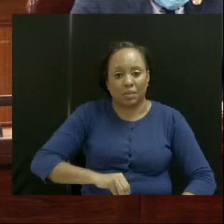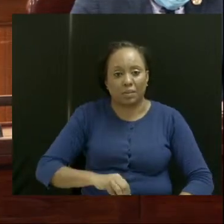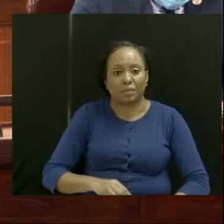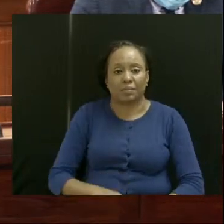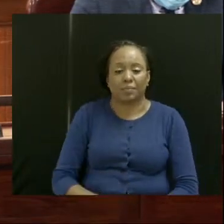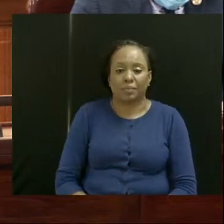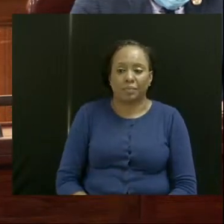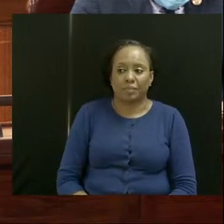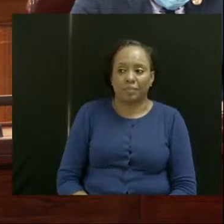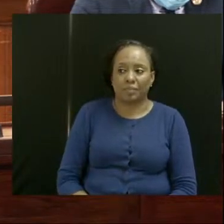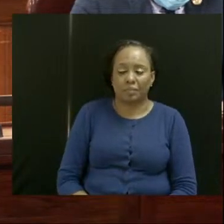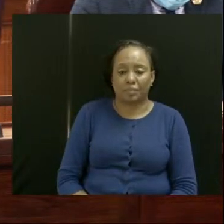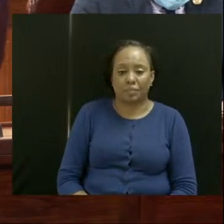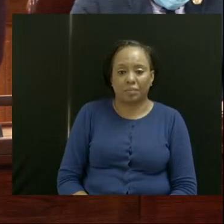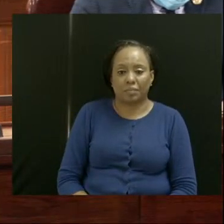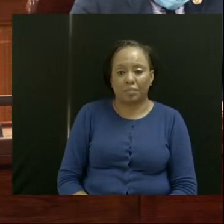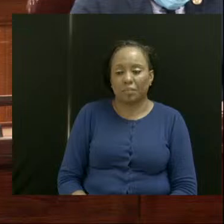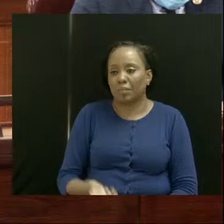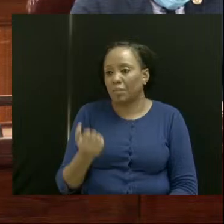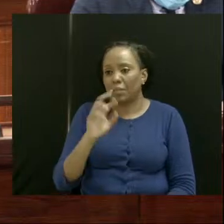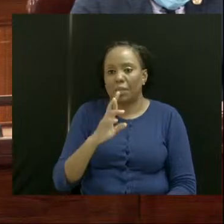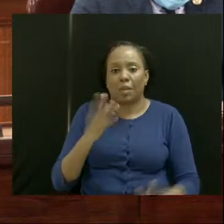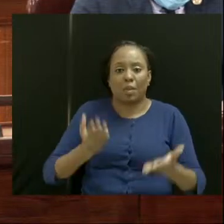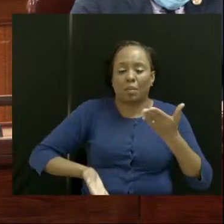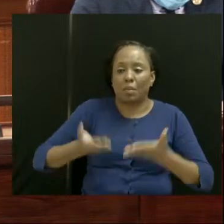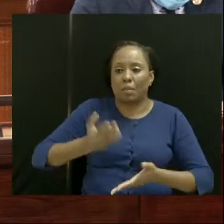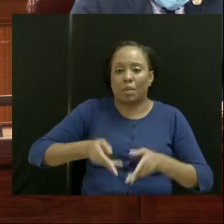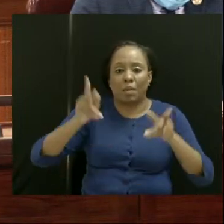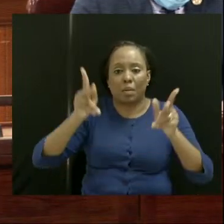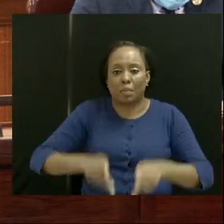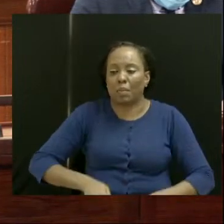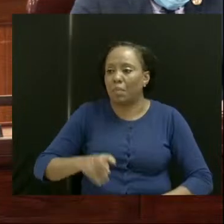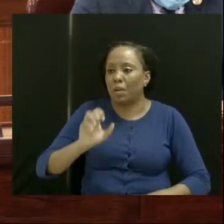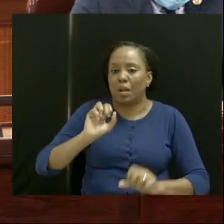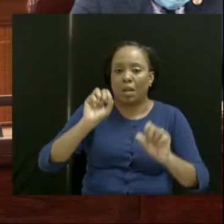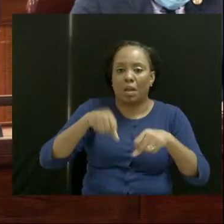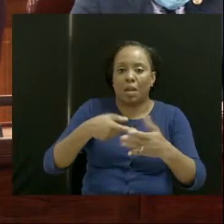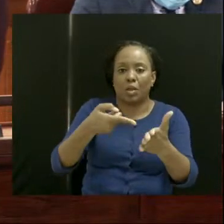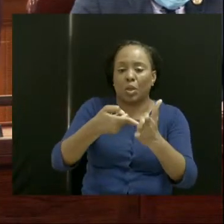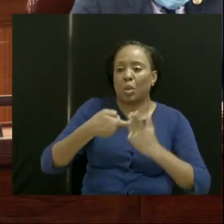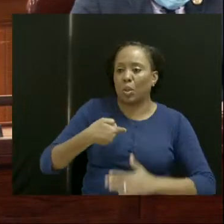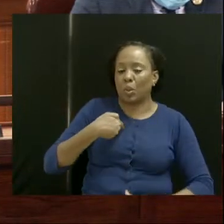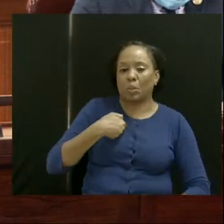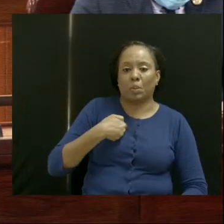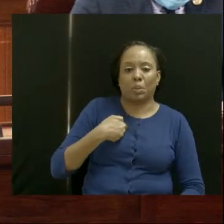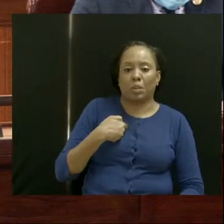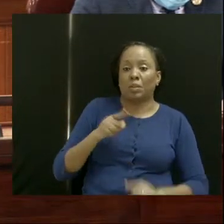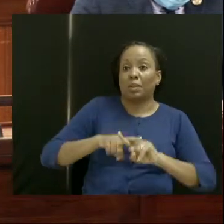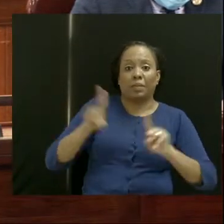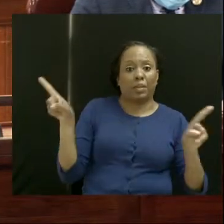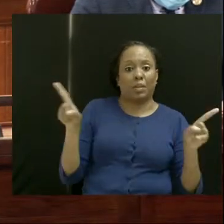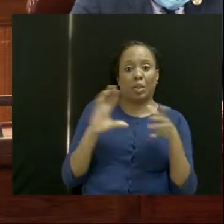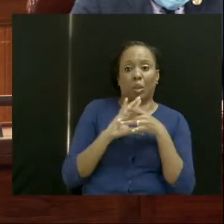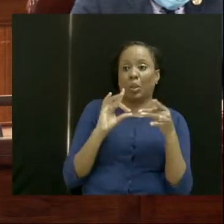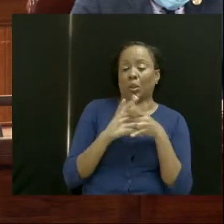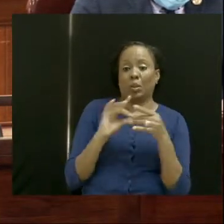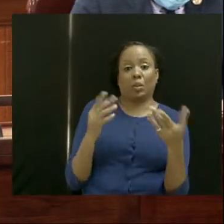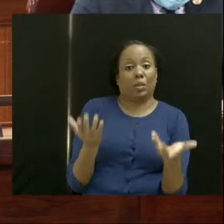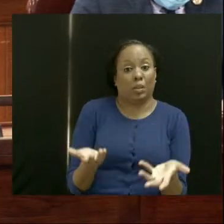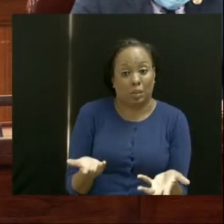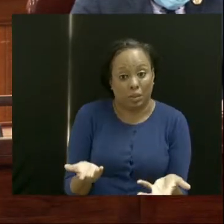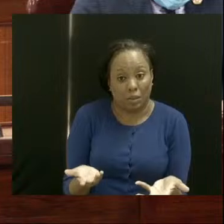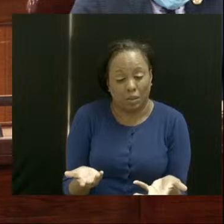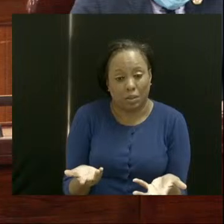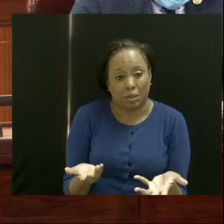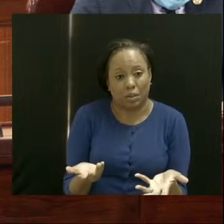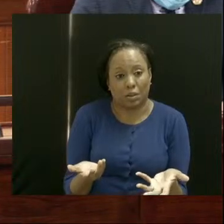who can show me a commitment on the part of the International Monetary Fund that that will not be the